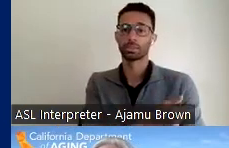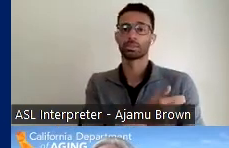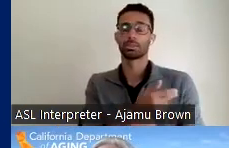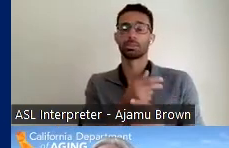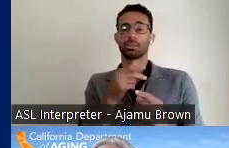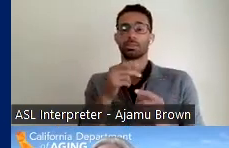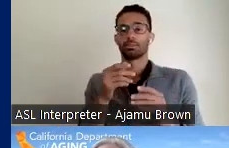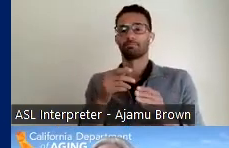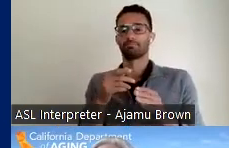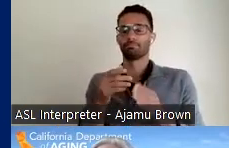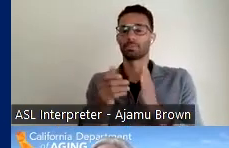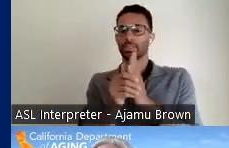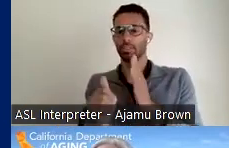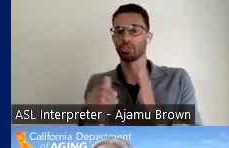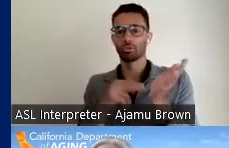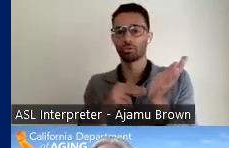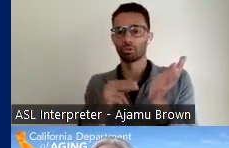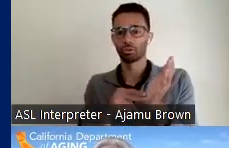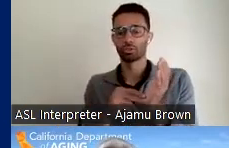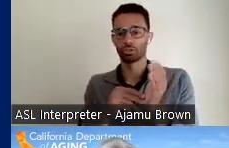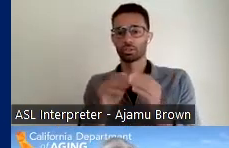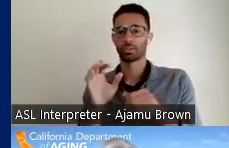nursing facilities, otherwise known as SNFs,